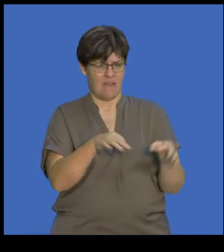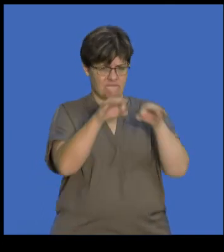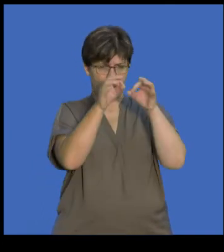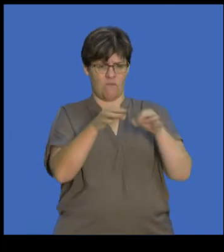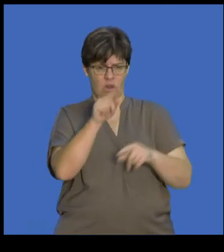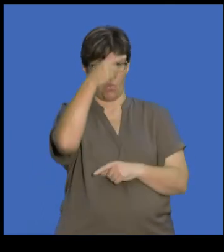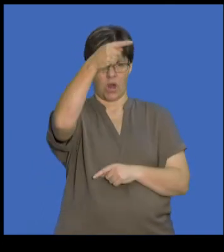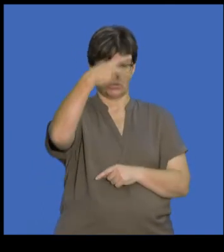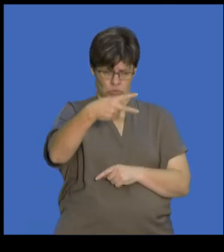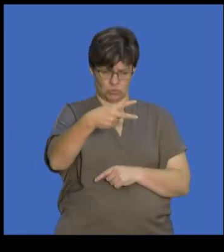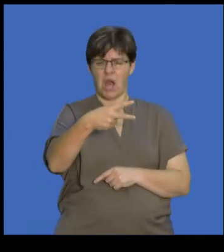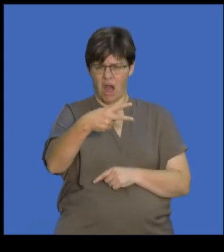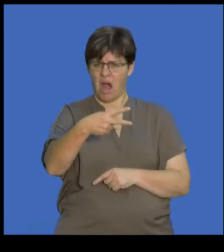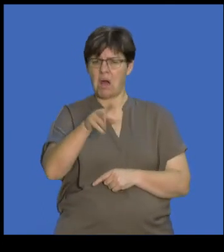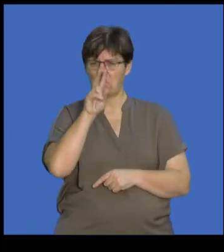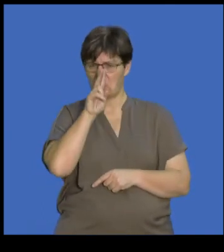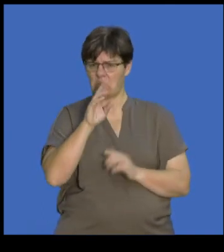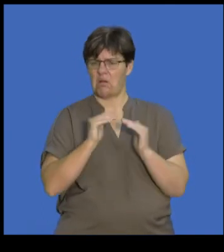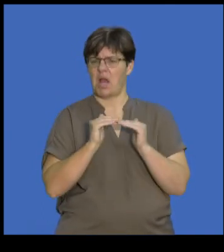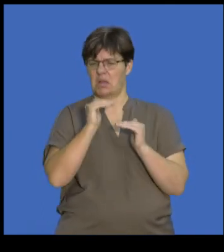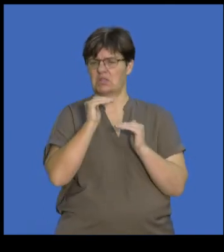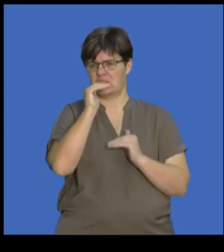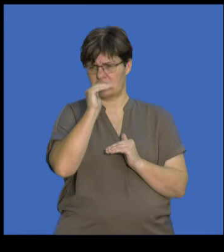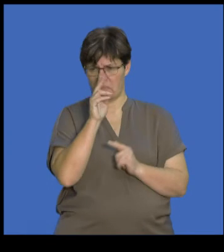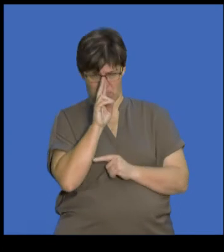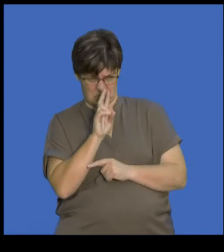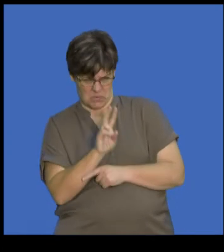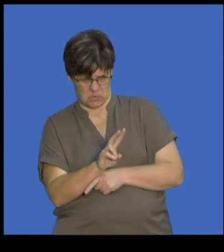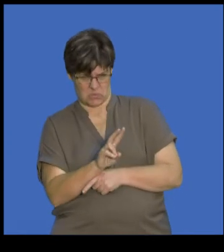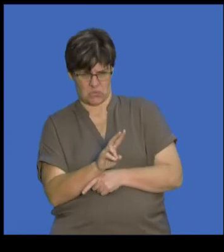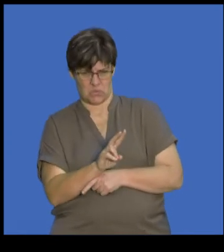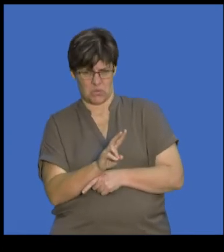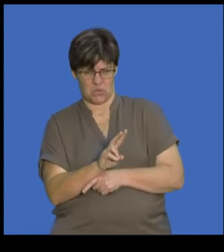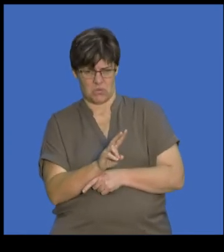a proportional increase. But when you look at the